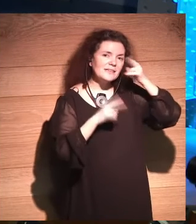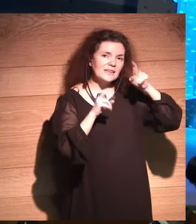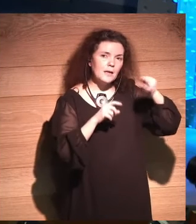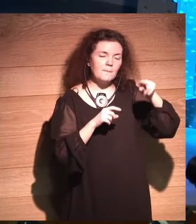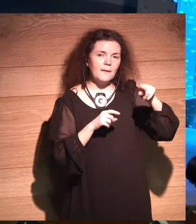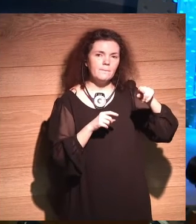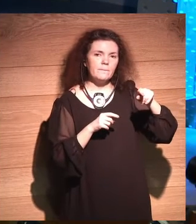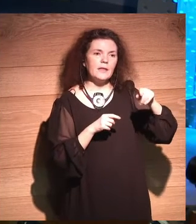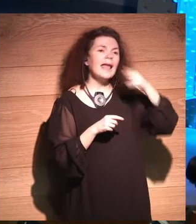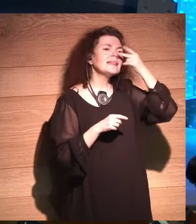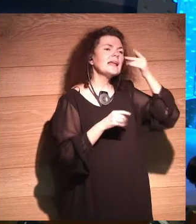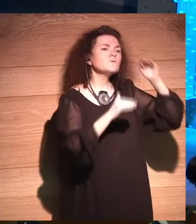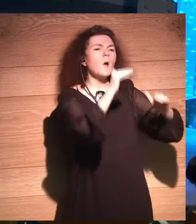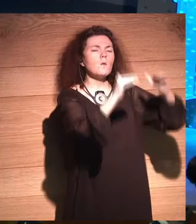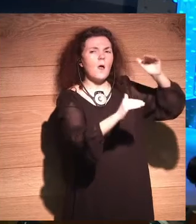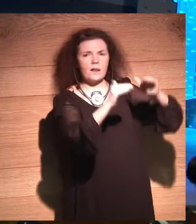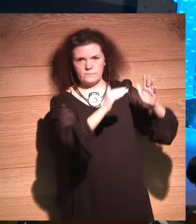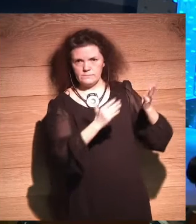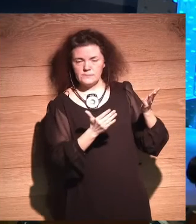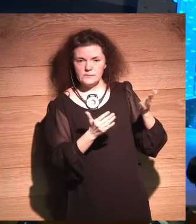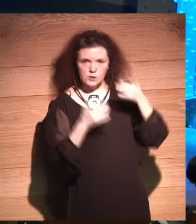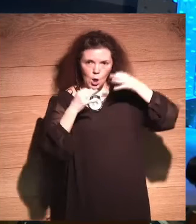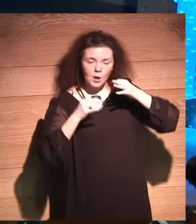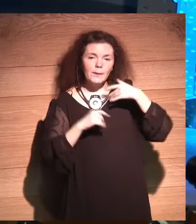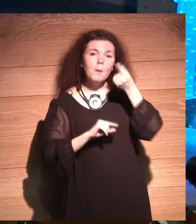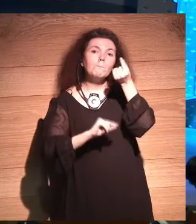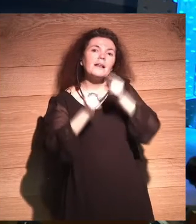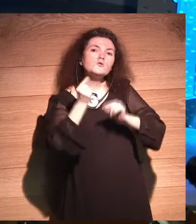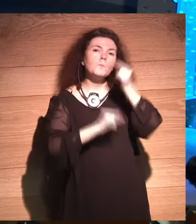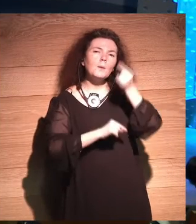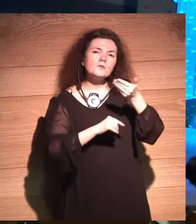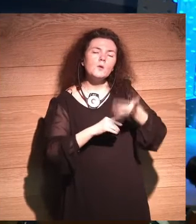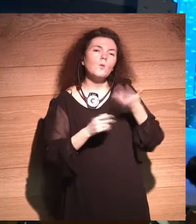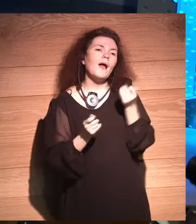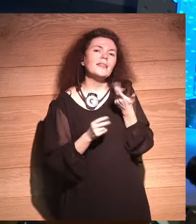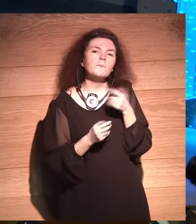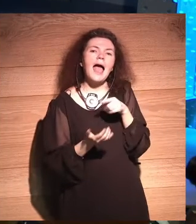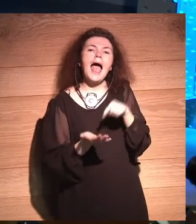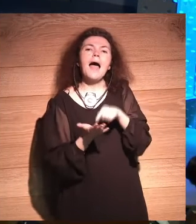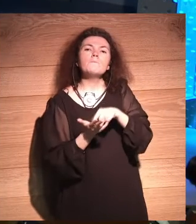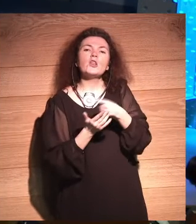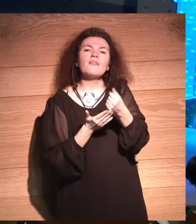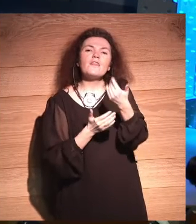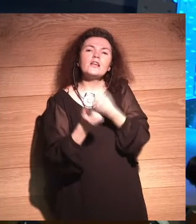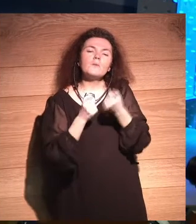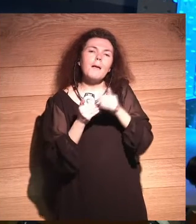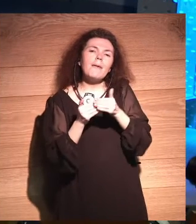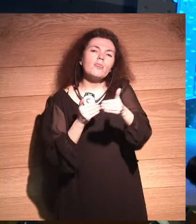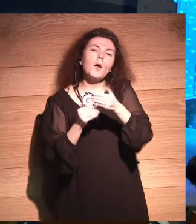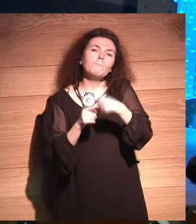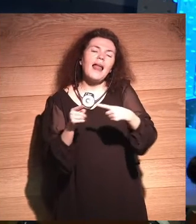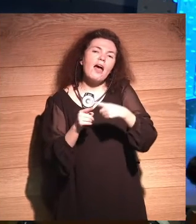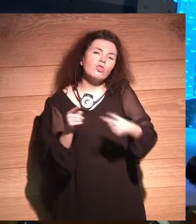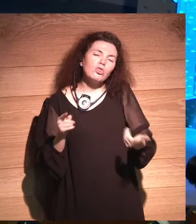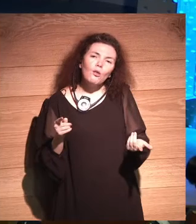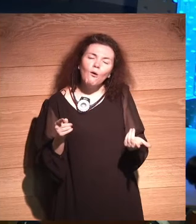etc. And this is clear that we are all interested on these topics, but not at the same level, not all of them.